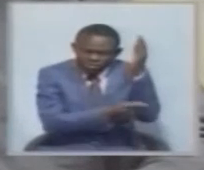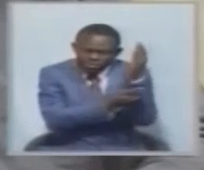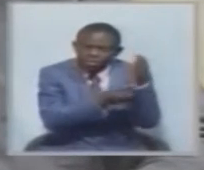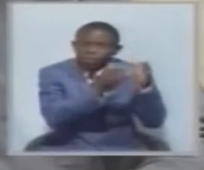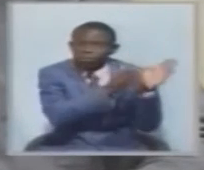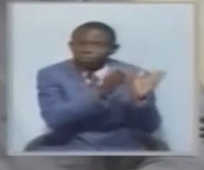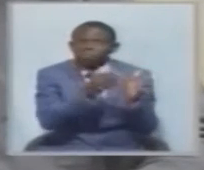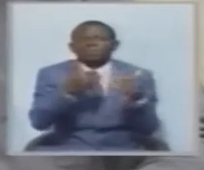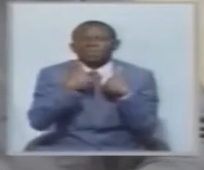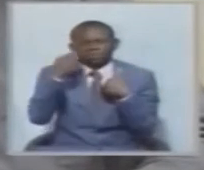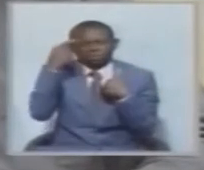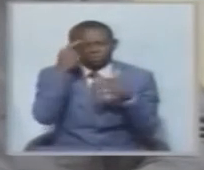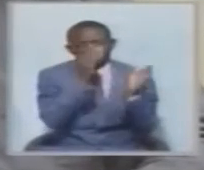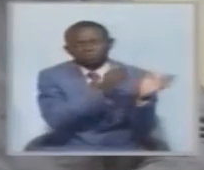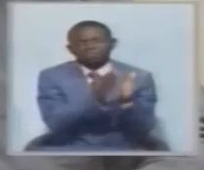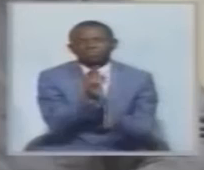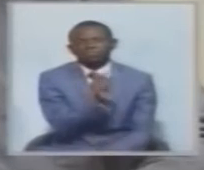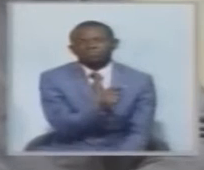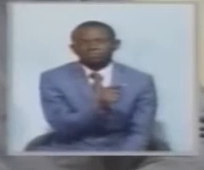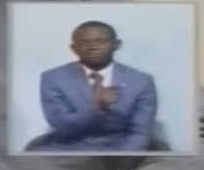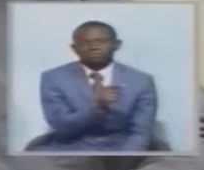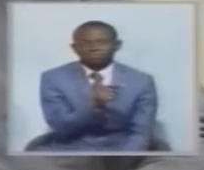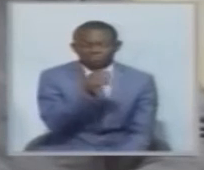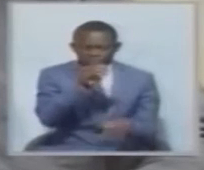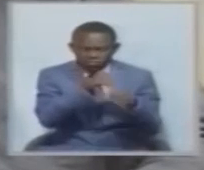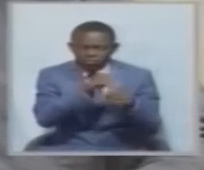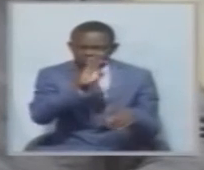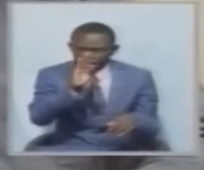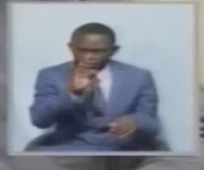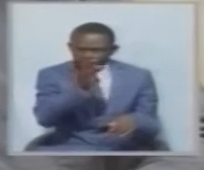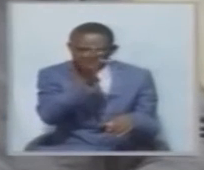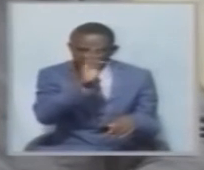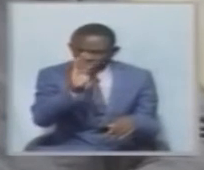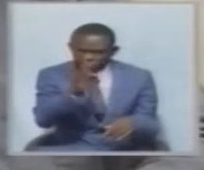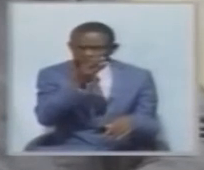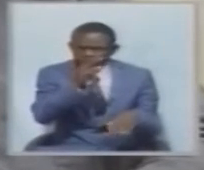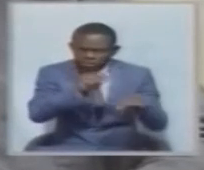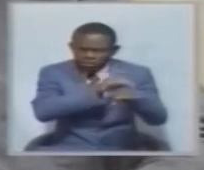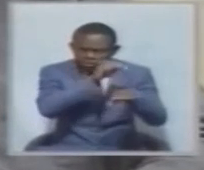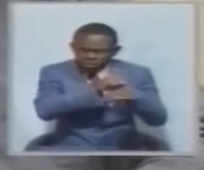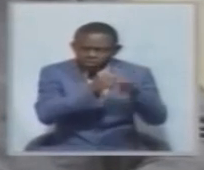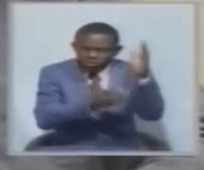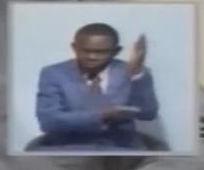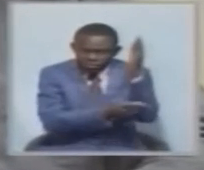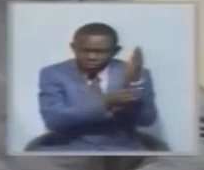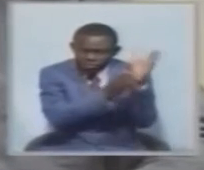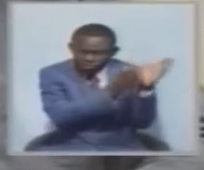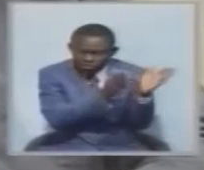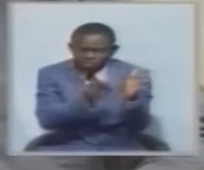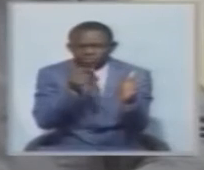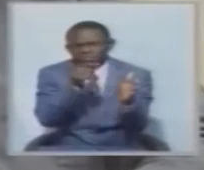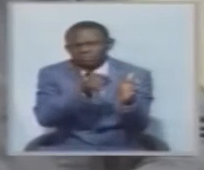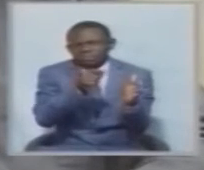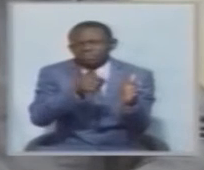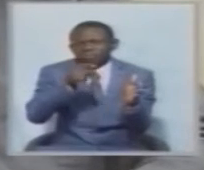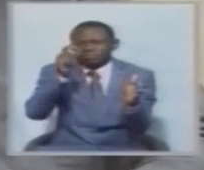tie up with what is contained in the 7th National Development Plan, so that there's a harmony going forward with regard to